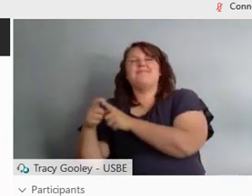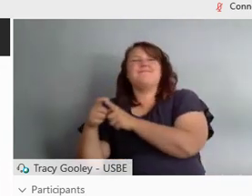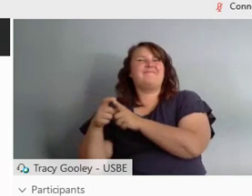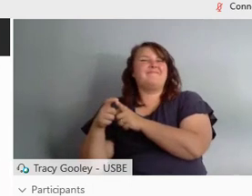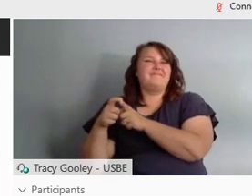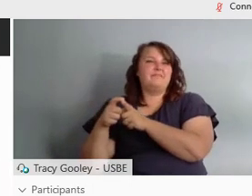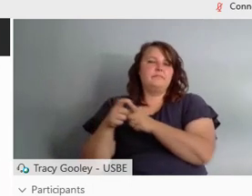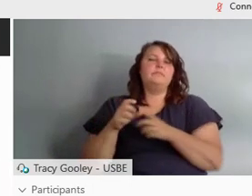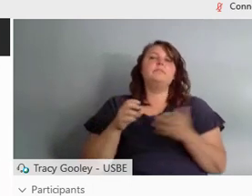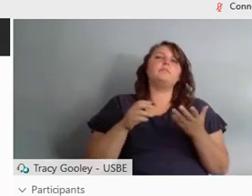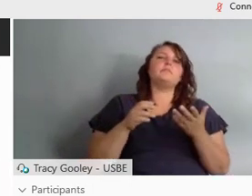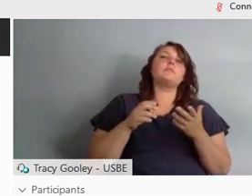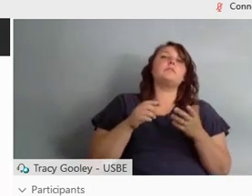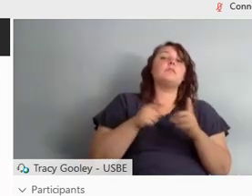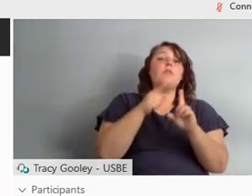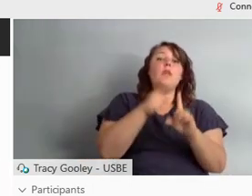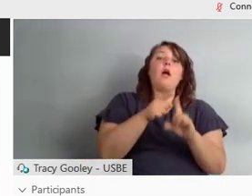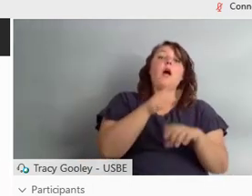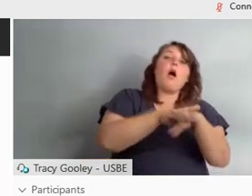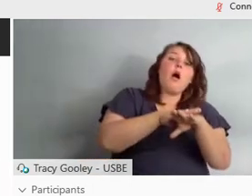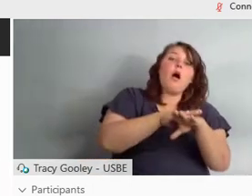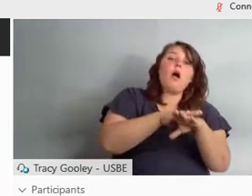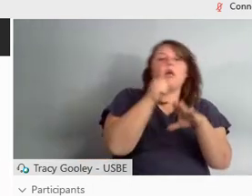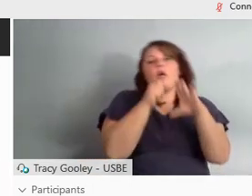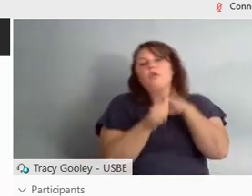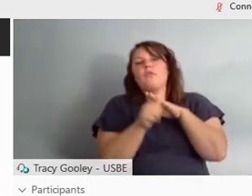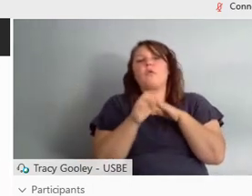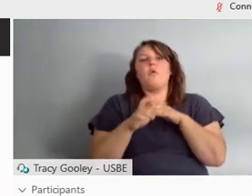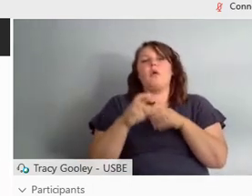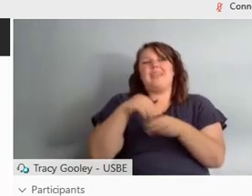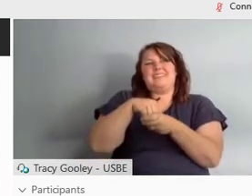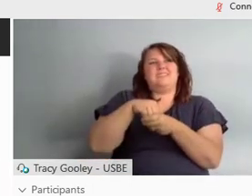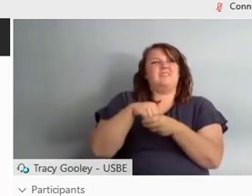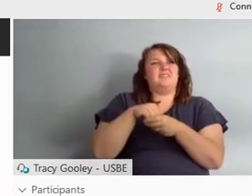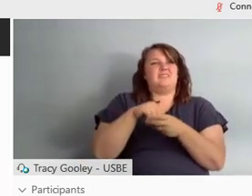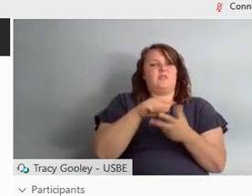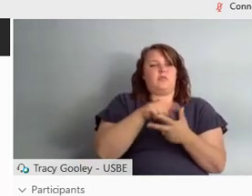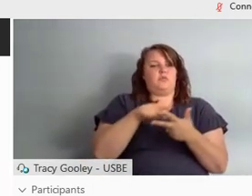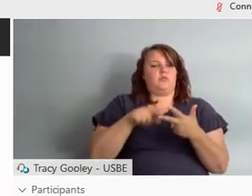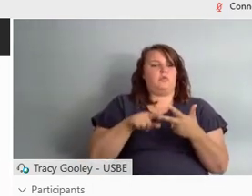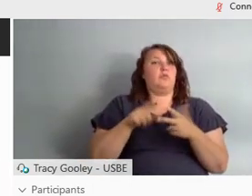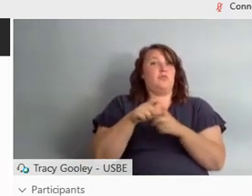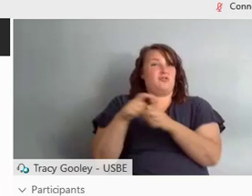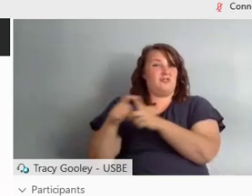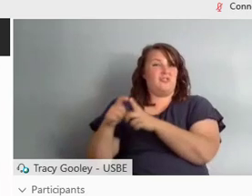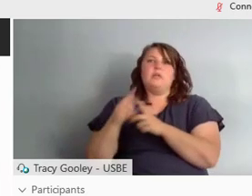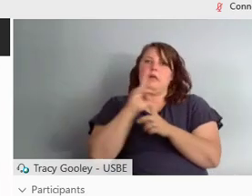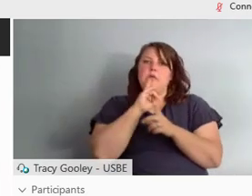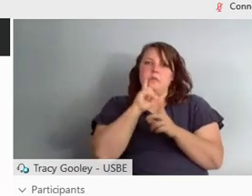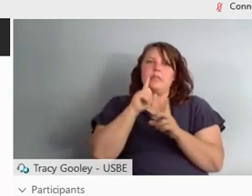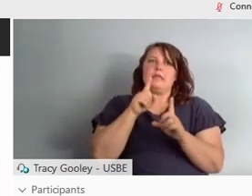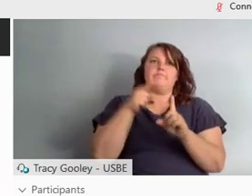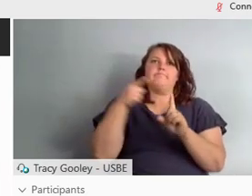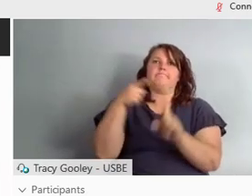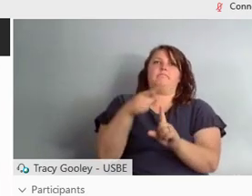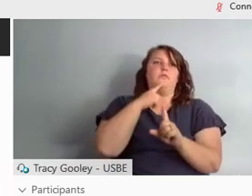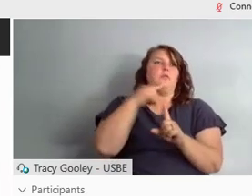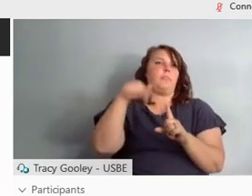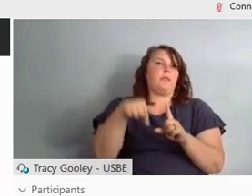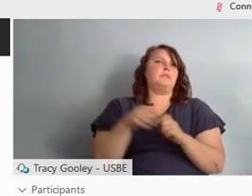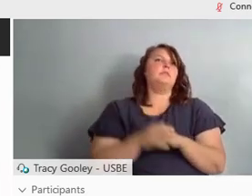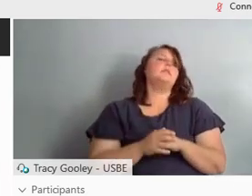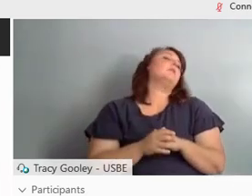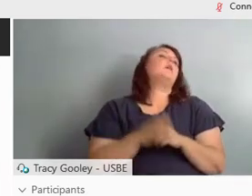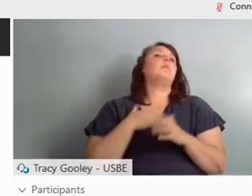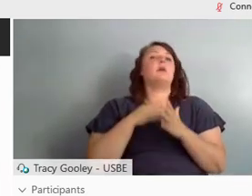at on or under, in, on, or under here. So we're looking for those very specific common preposition words within this. So if